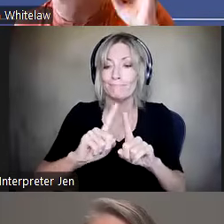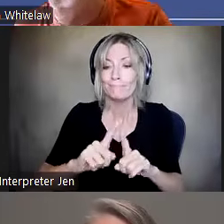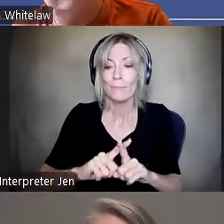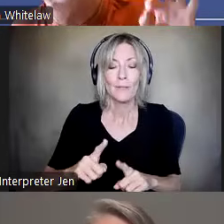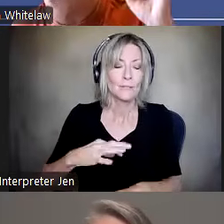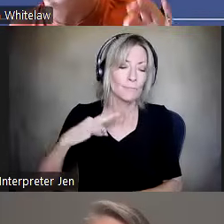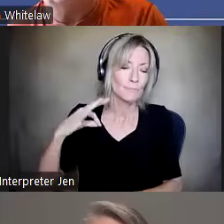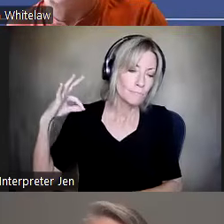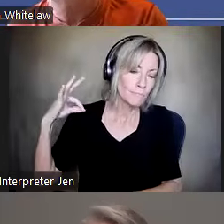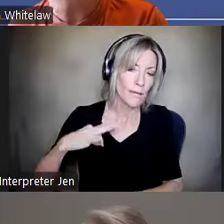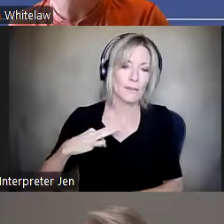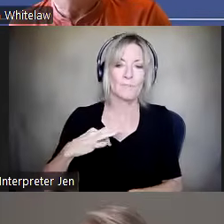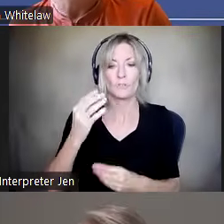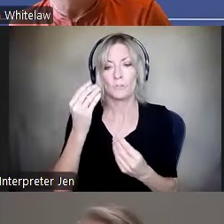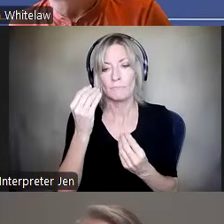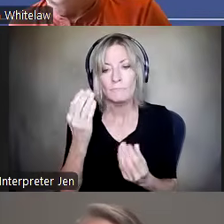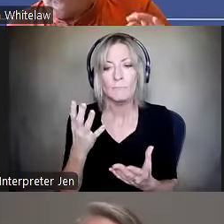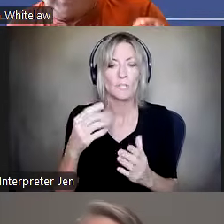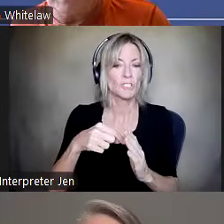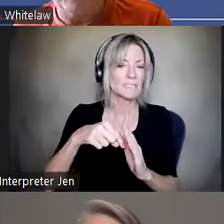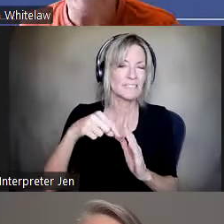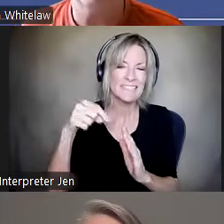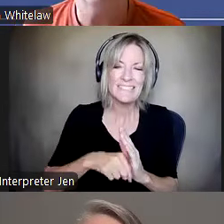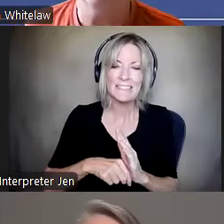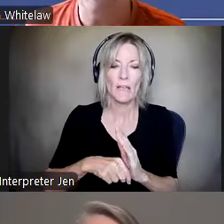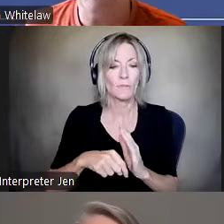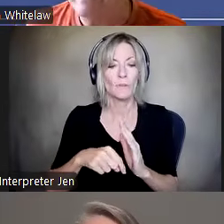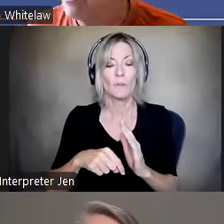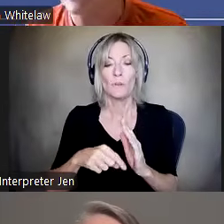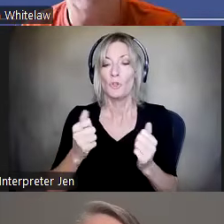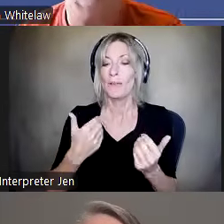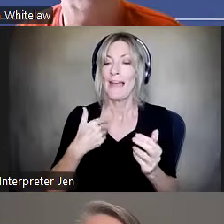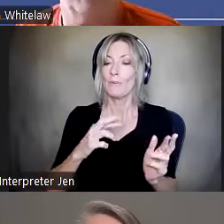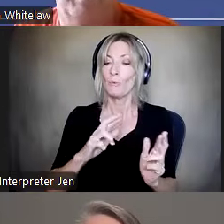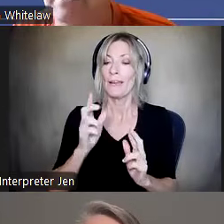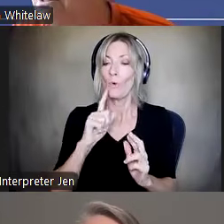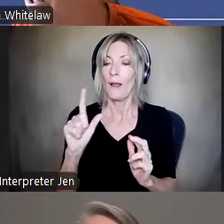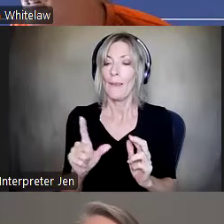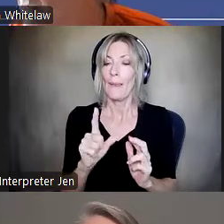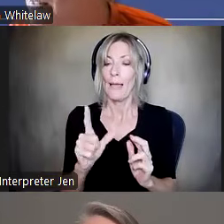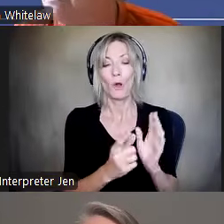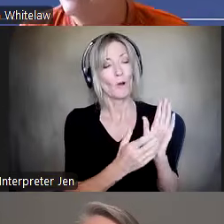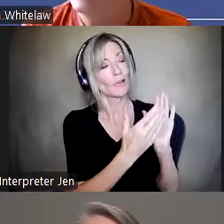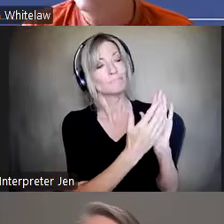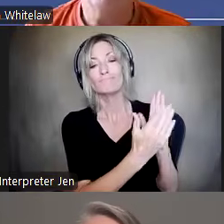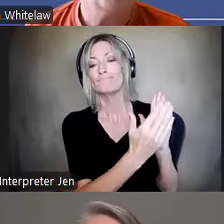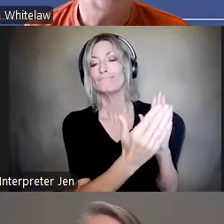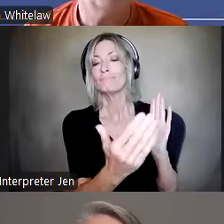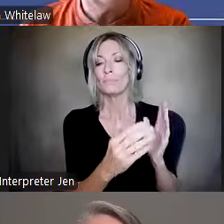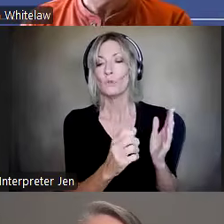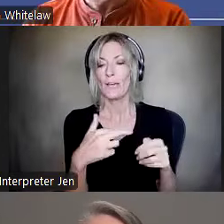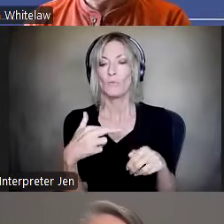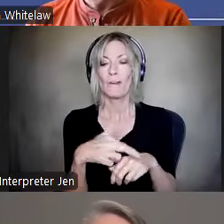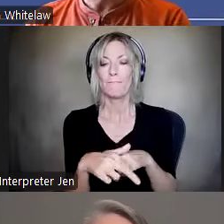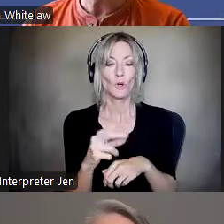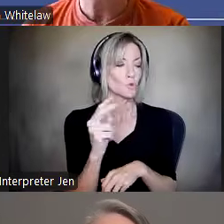useful, detailed information so that you can have it for your little library and can go back and consult it. And that's